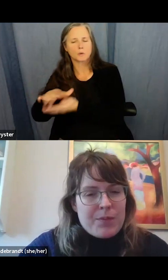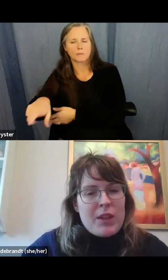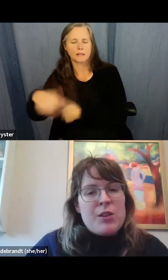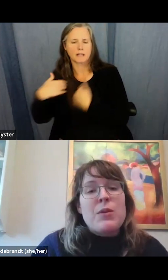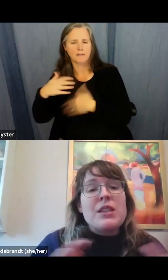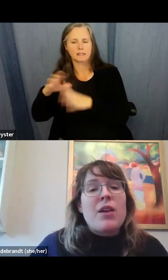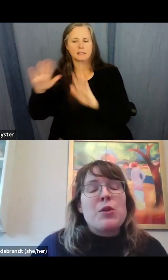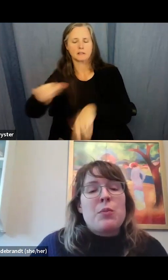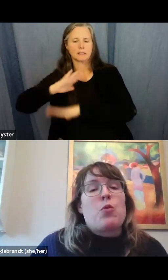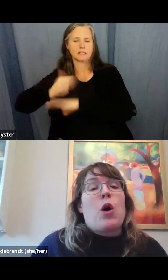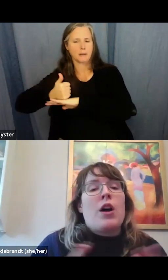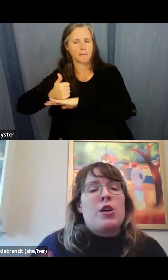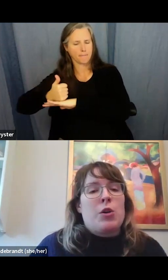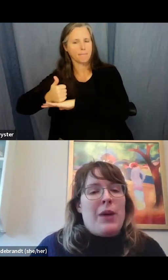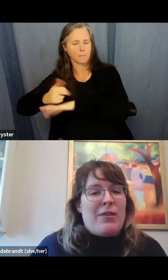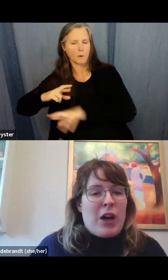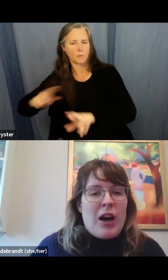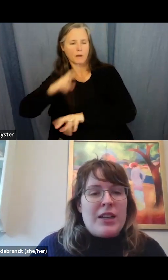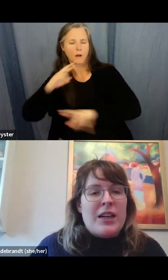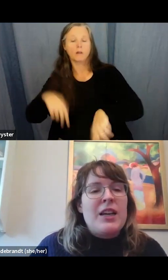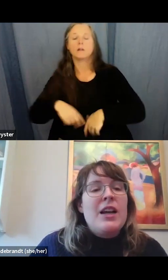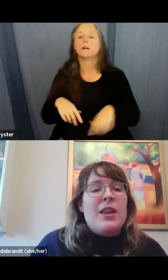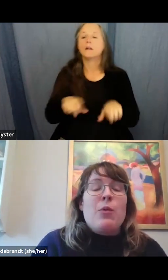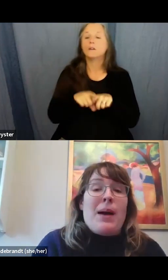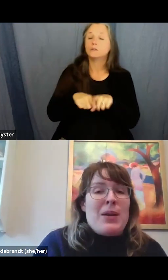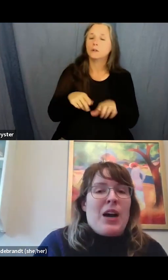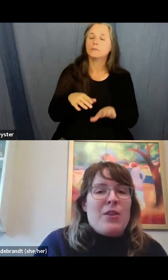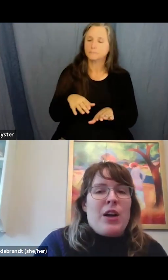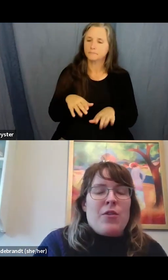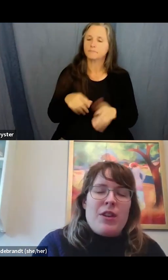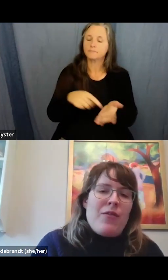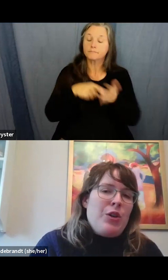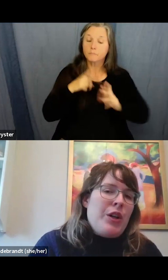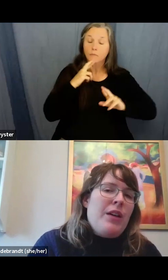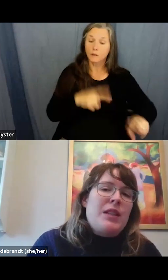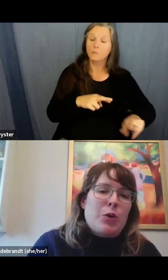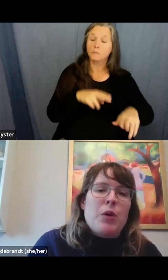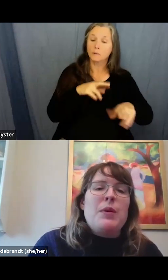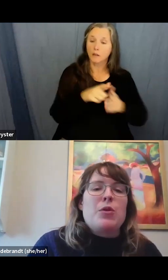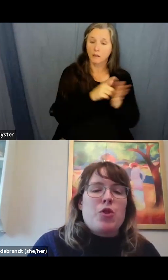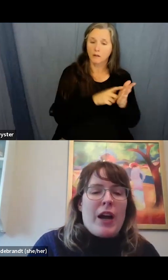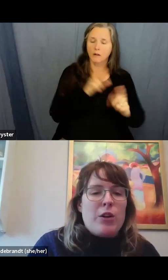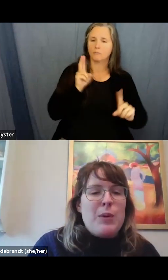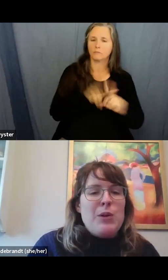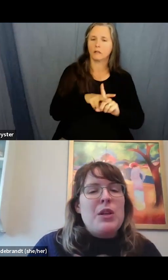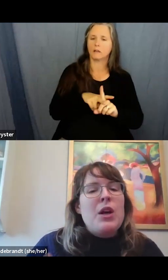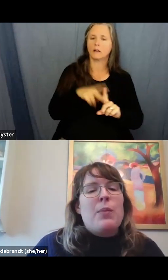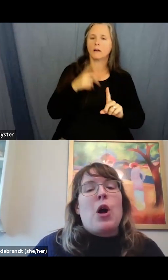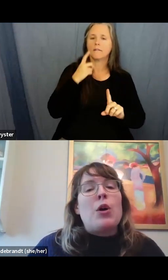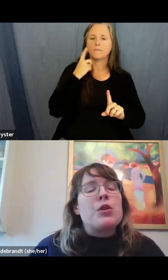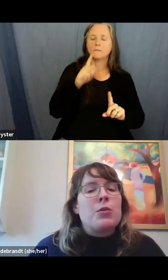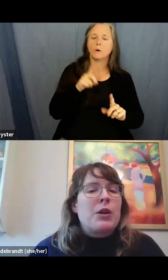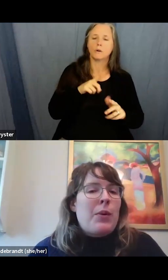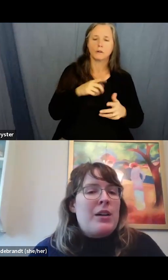volunteer. So this covers a broader array of conduct than what might be covered under the definition of sexual abuse or child abuse,